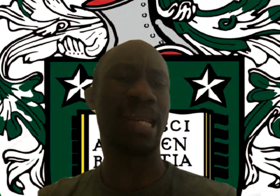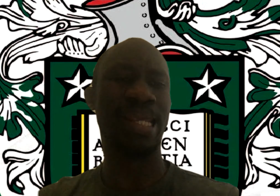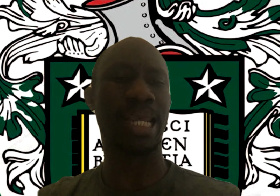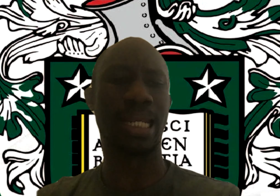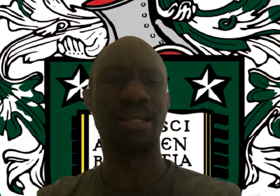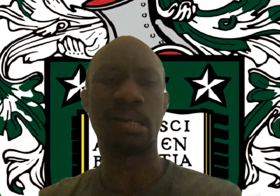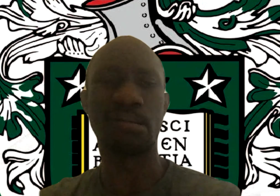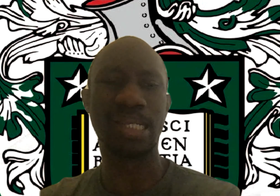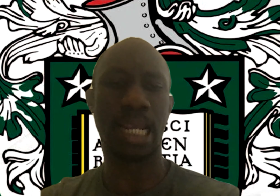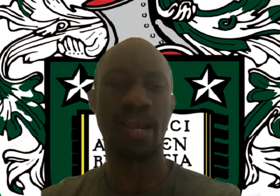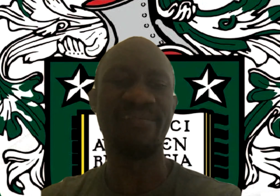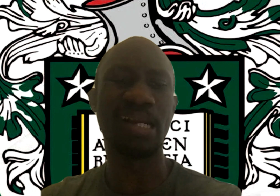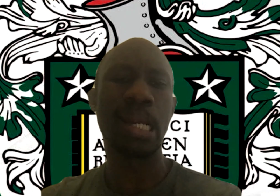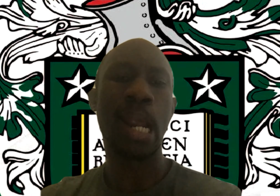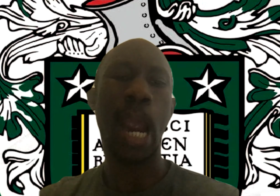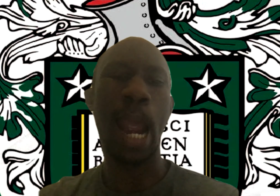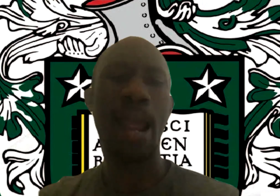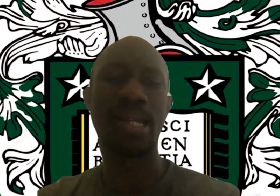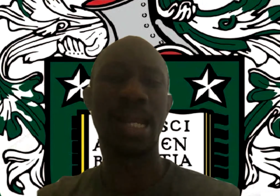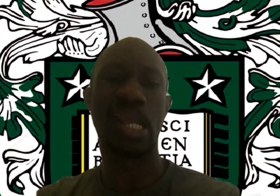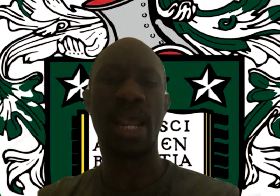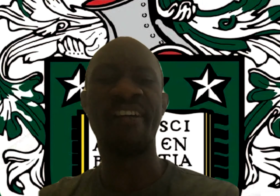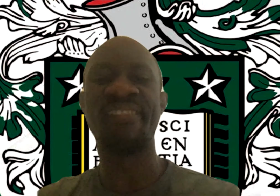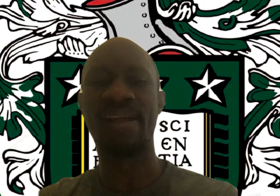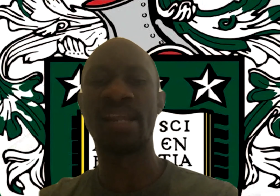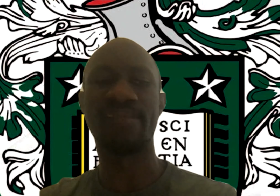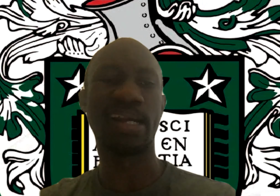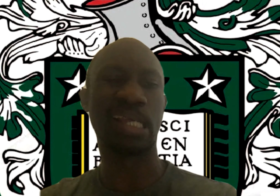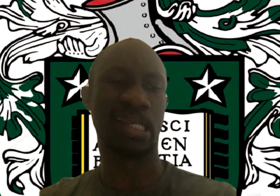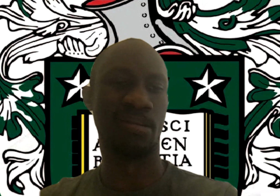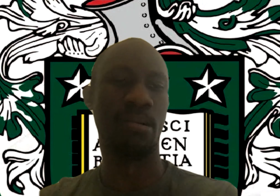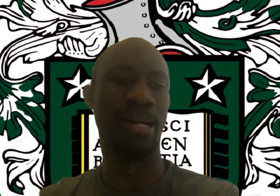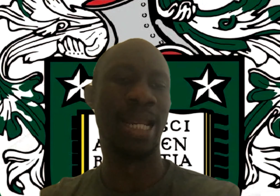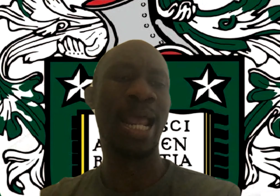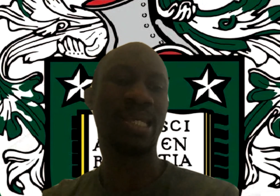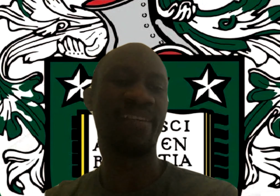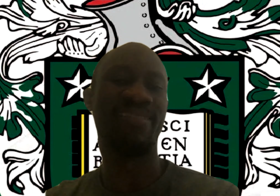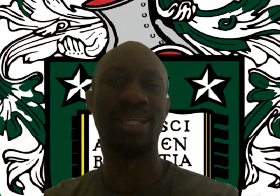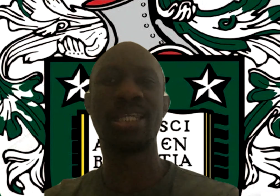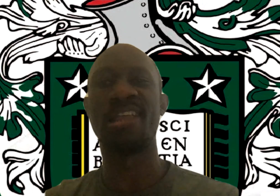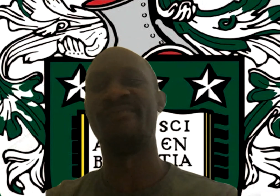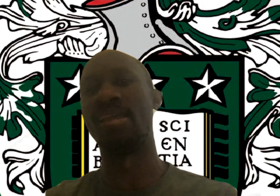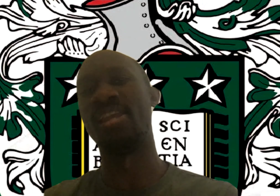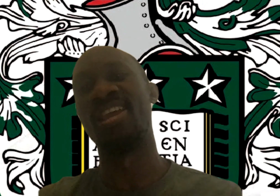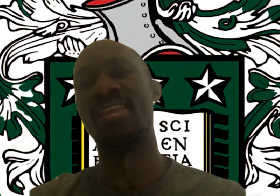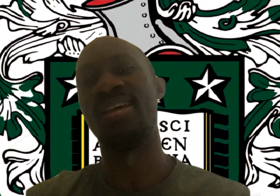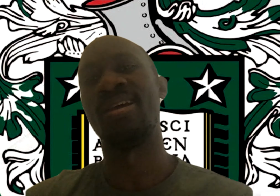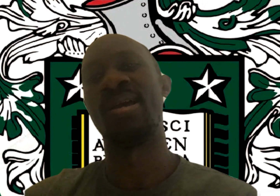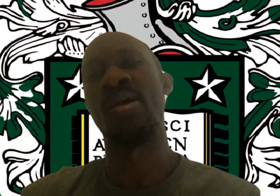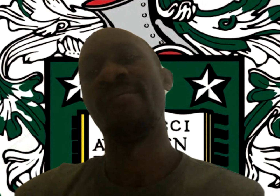disability-related needs and extra costs are covered, and that they have effective access to all services they may